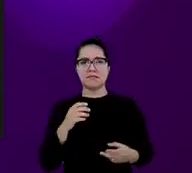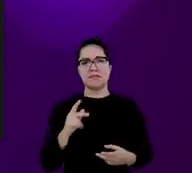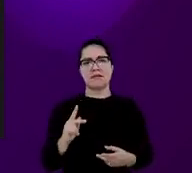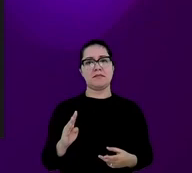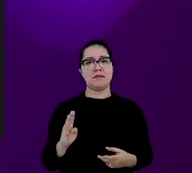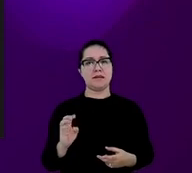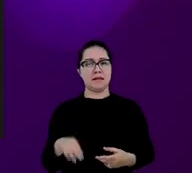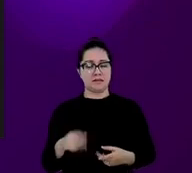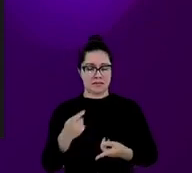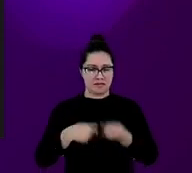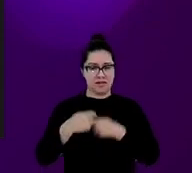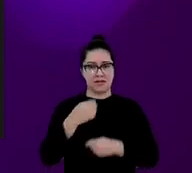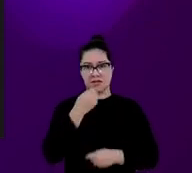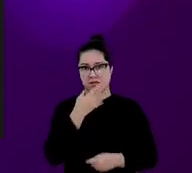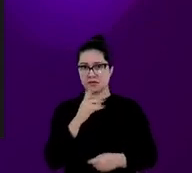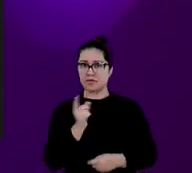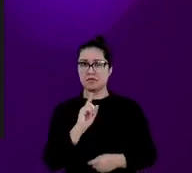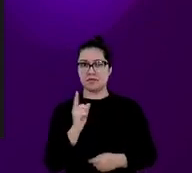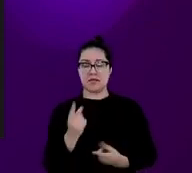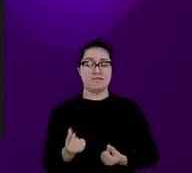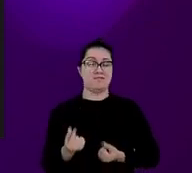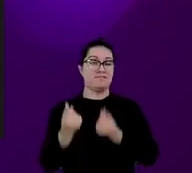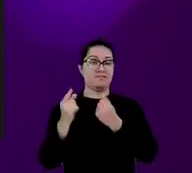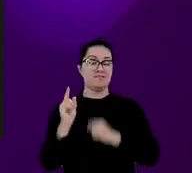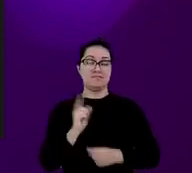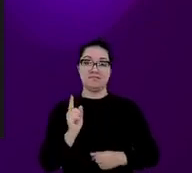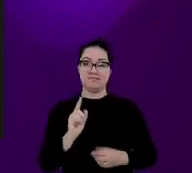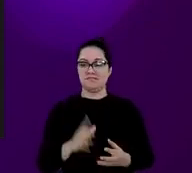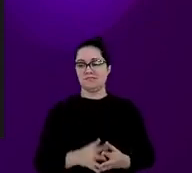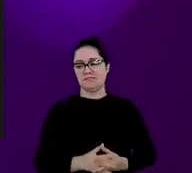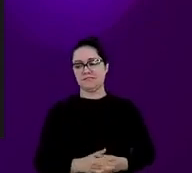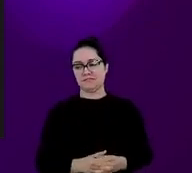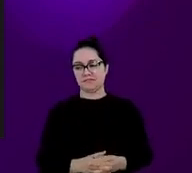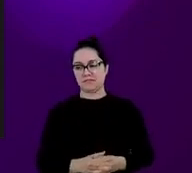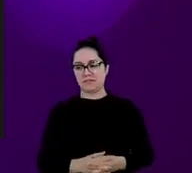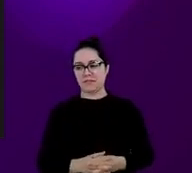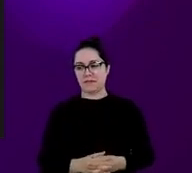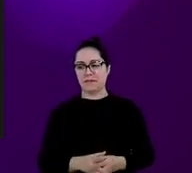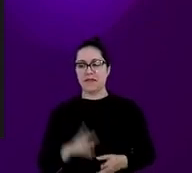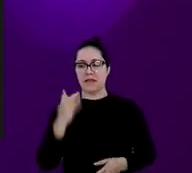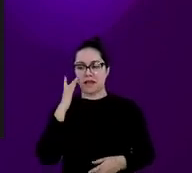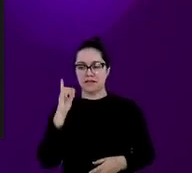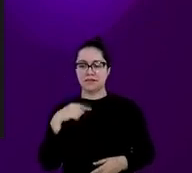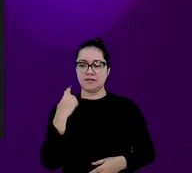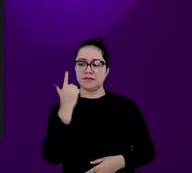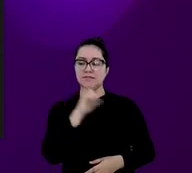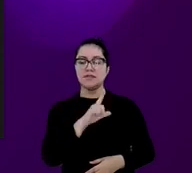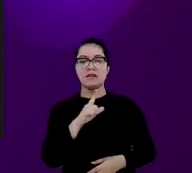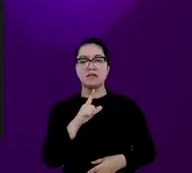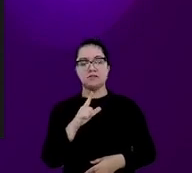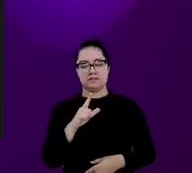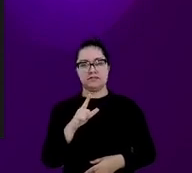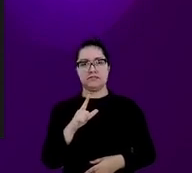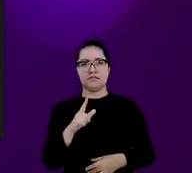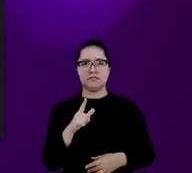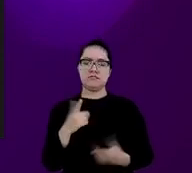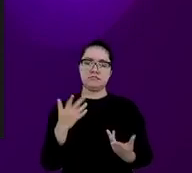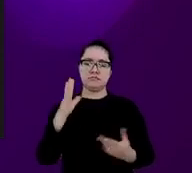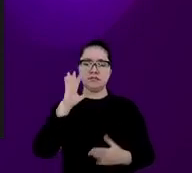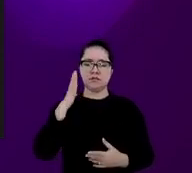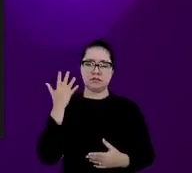One more time, I think we solved that part of the puzzle too, because we do not sell the device. We